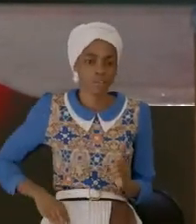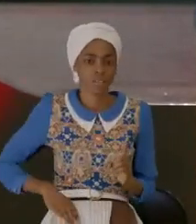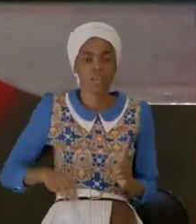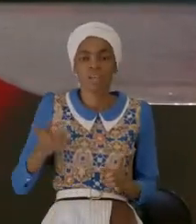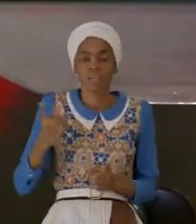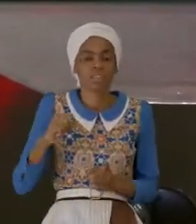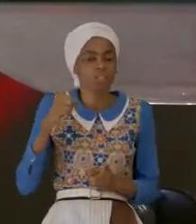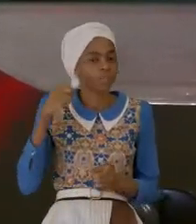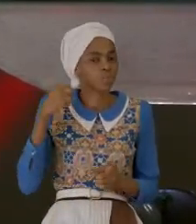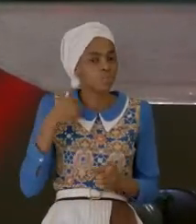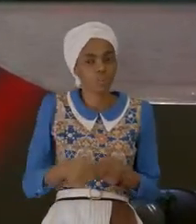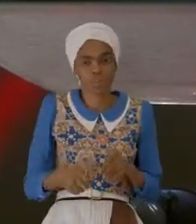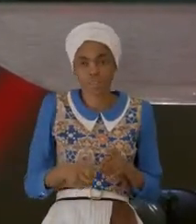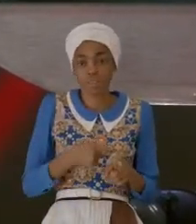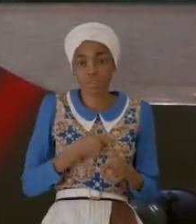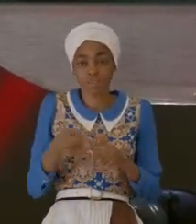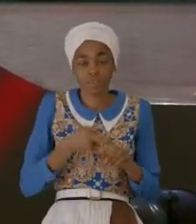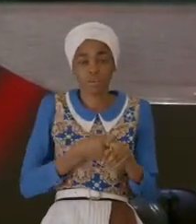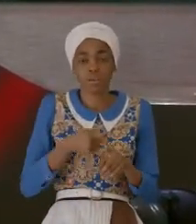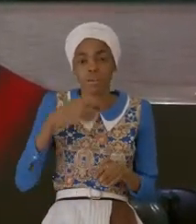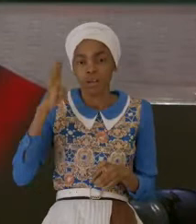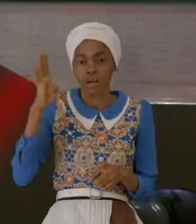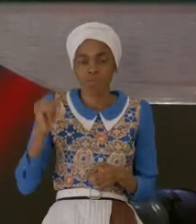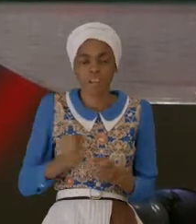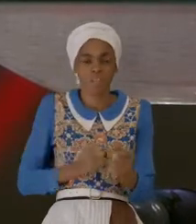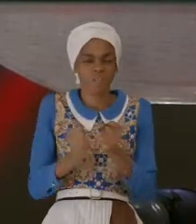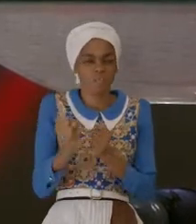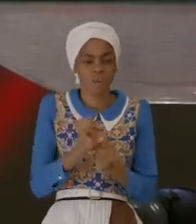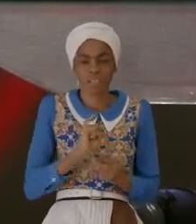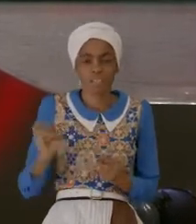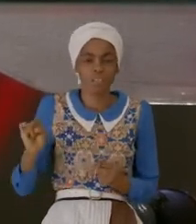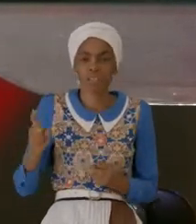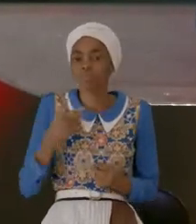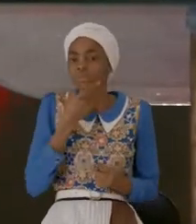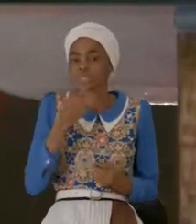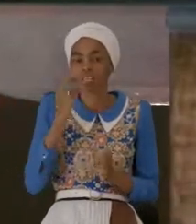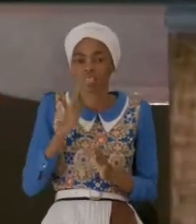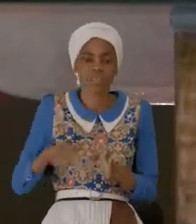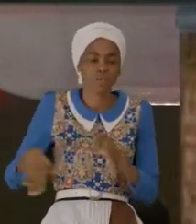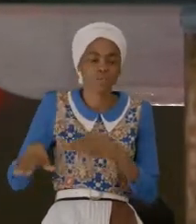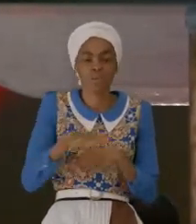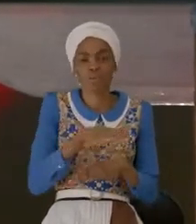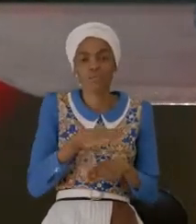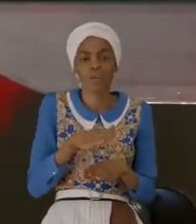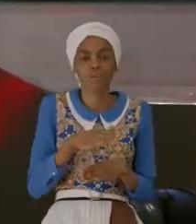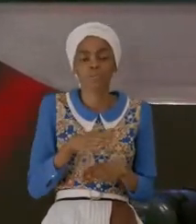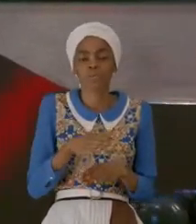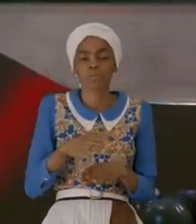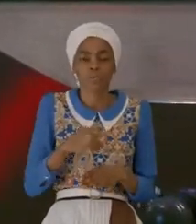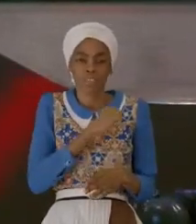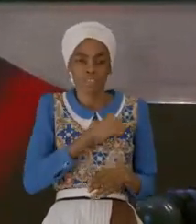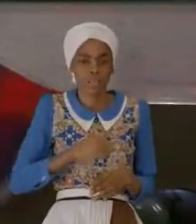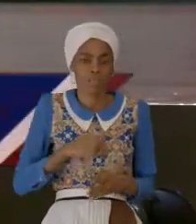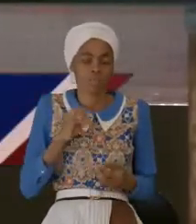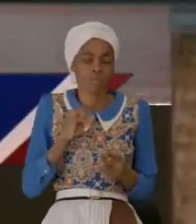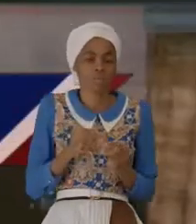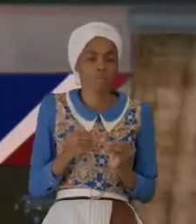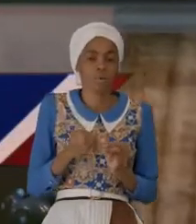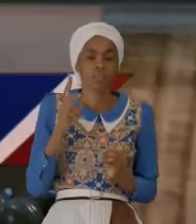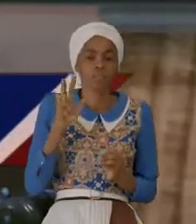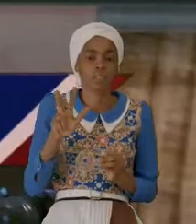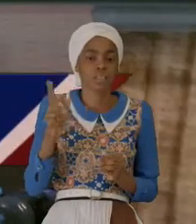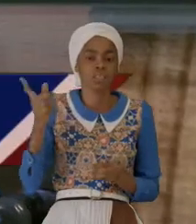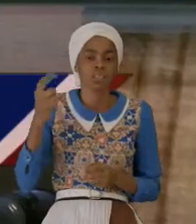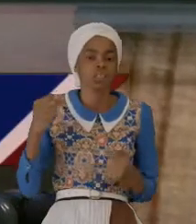by fighting Pretenders over circumcision number three is the pain and the